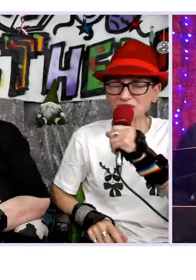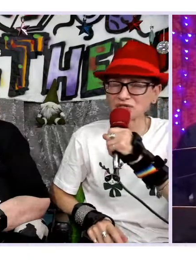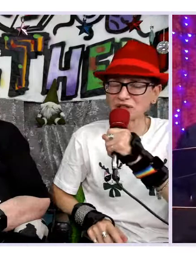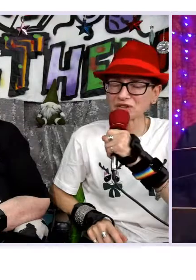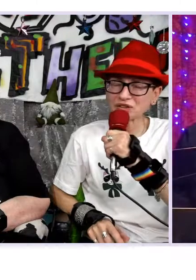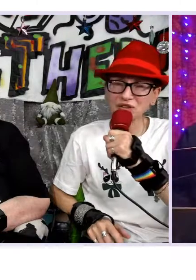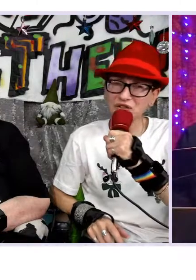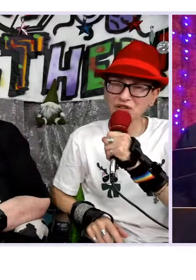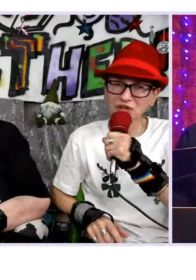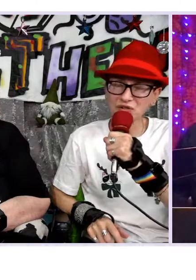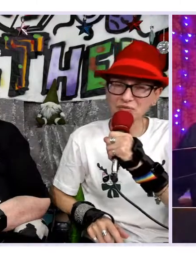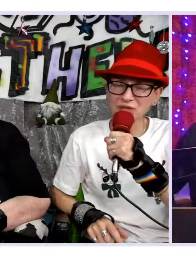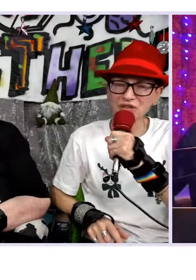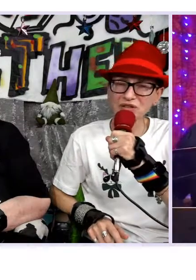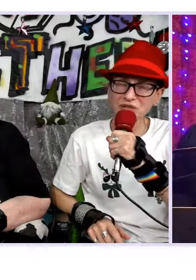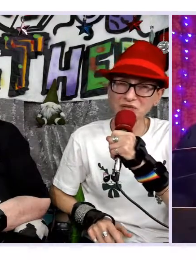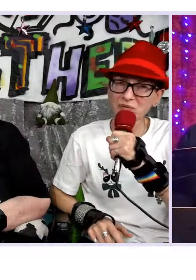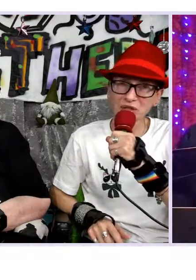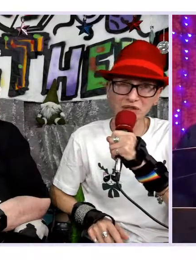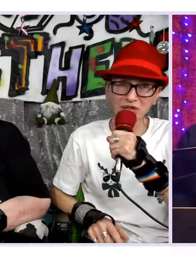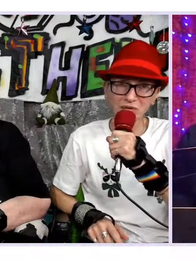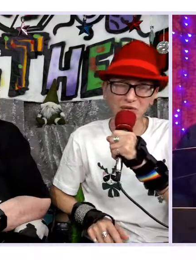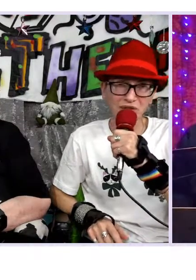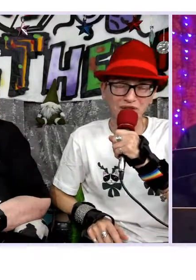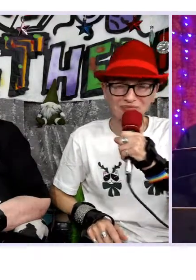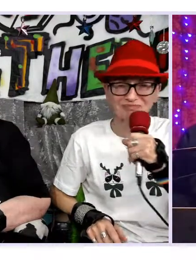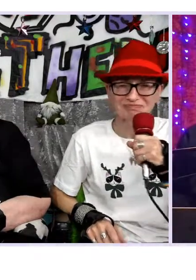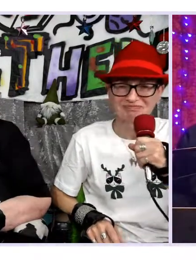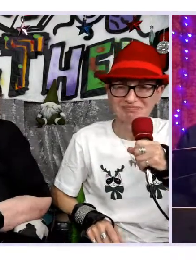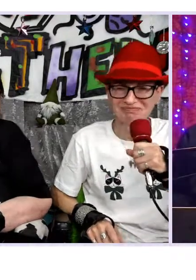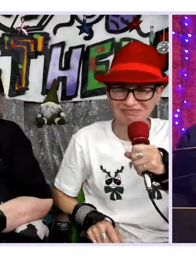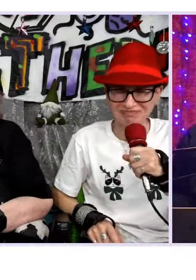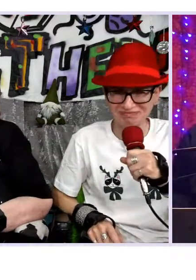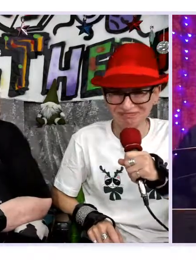Okay. The fact that he's so competitive that makes him a winner.